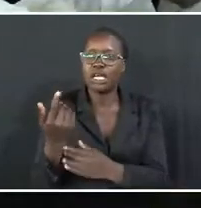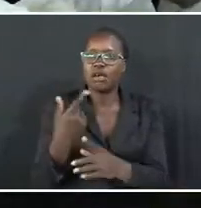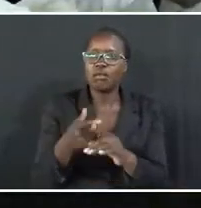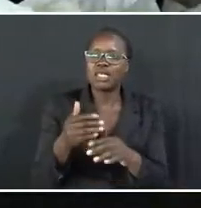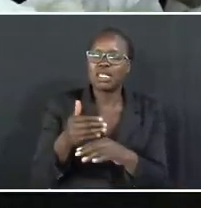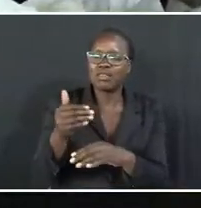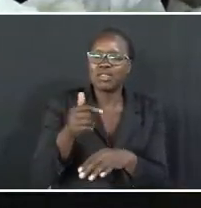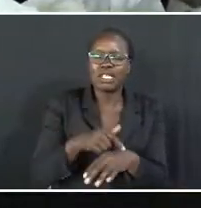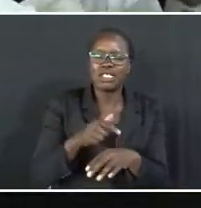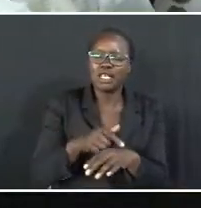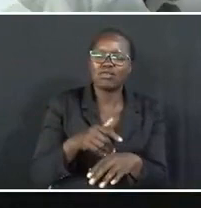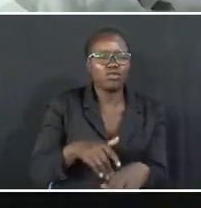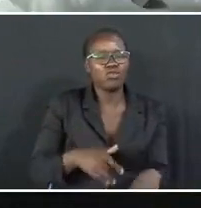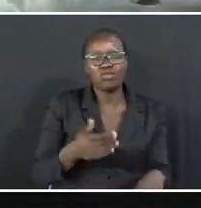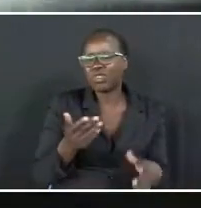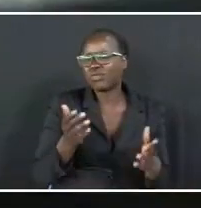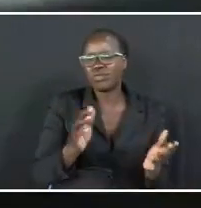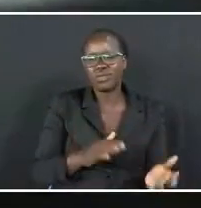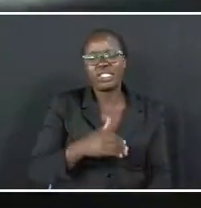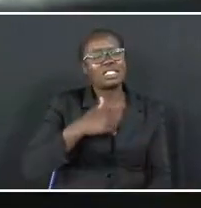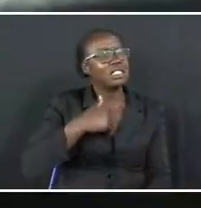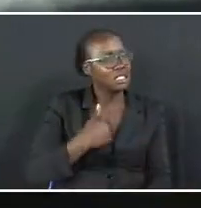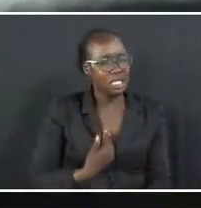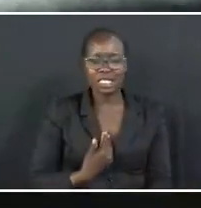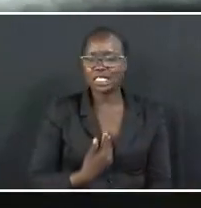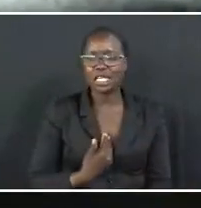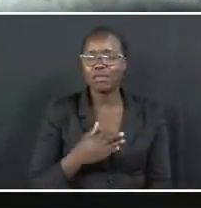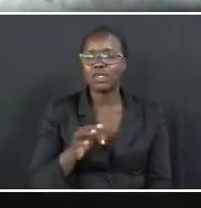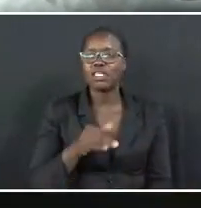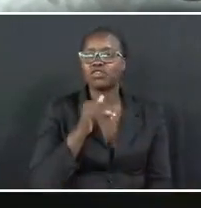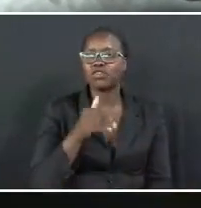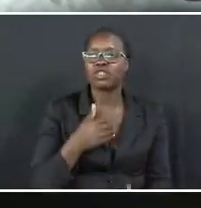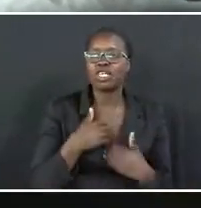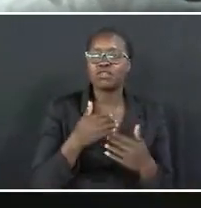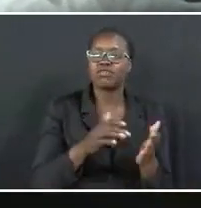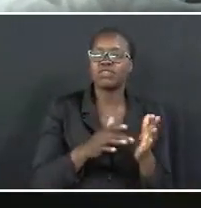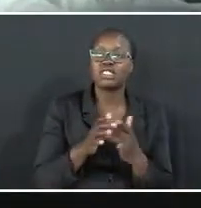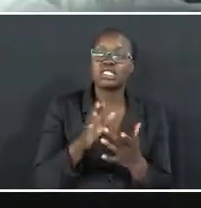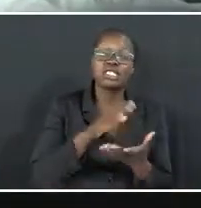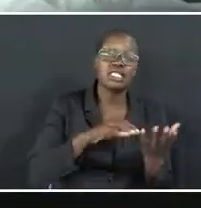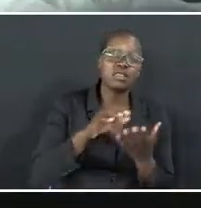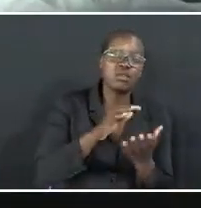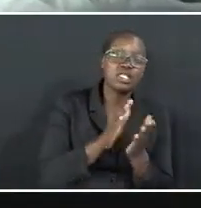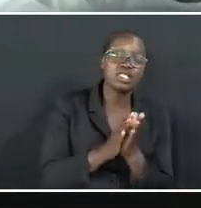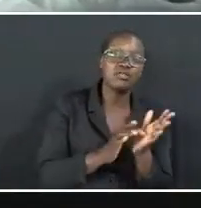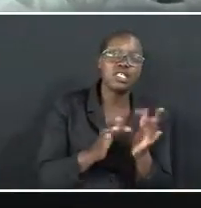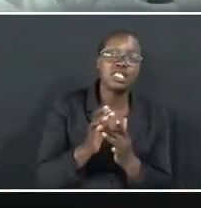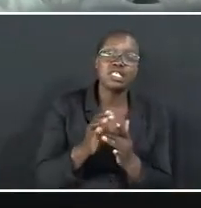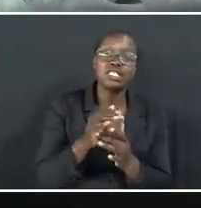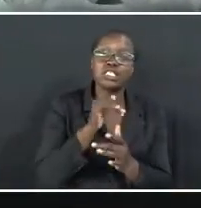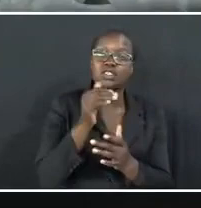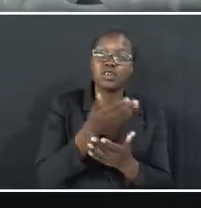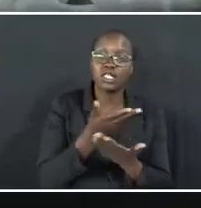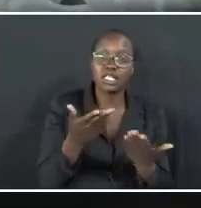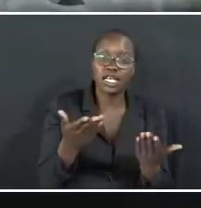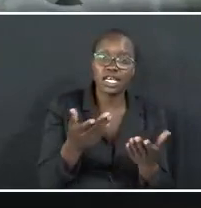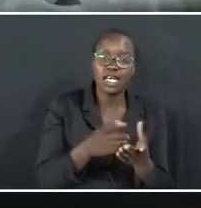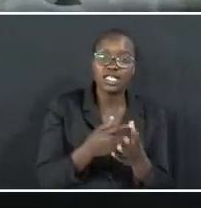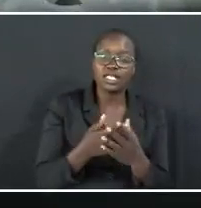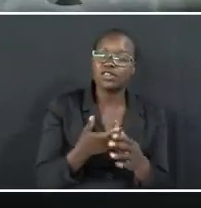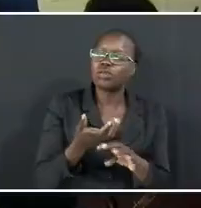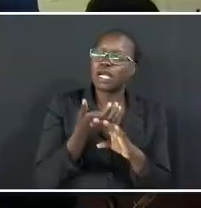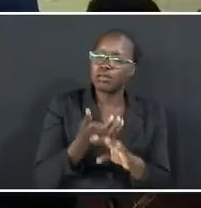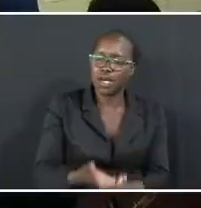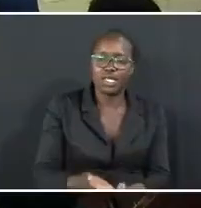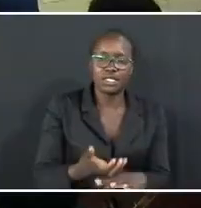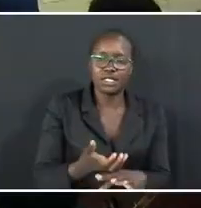with time, you will feel like it's getting tiresome. If you don't have Jesus in that mix, if he's not in that combination, it's going to be